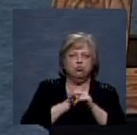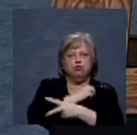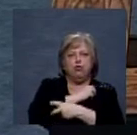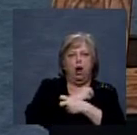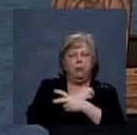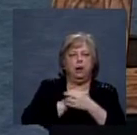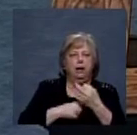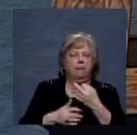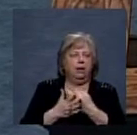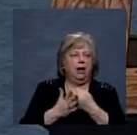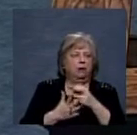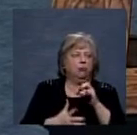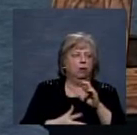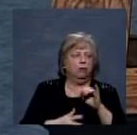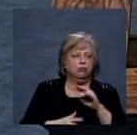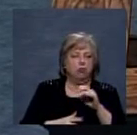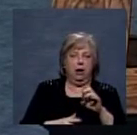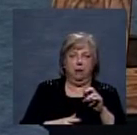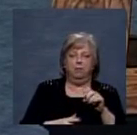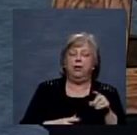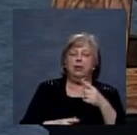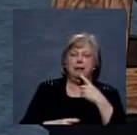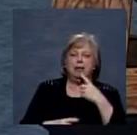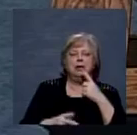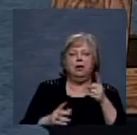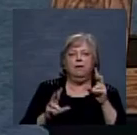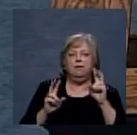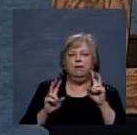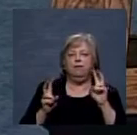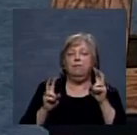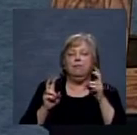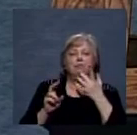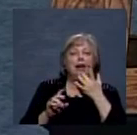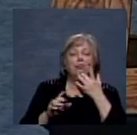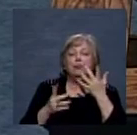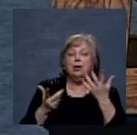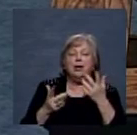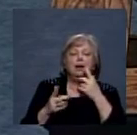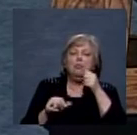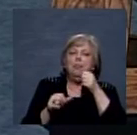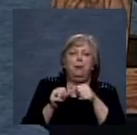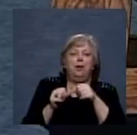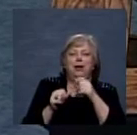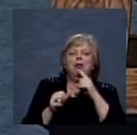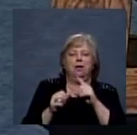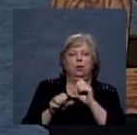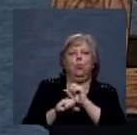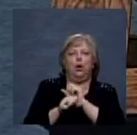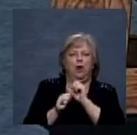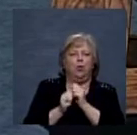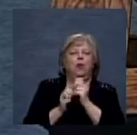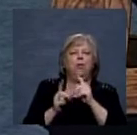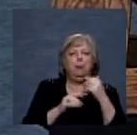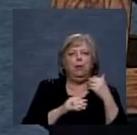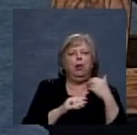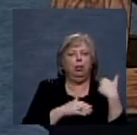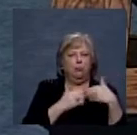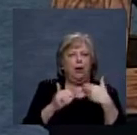of the friends that I've made throughout the years who just started off as co-workers. Linda's plans for